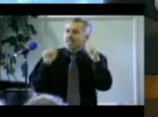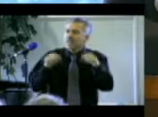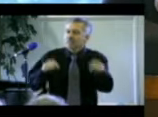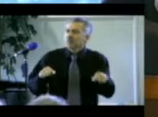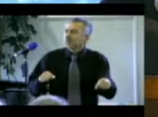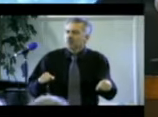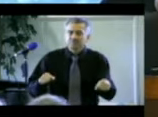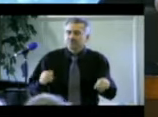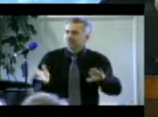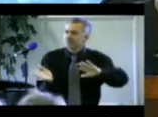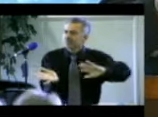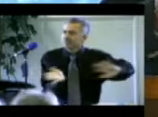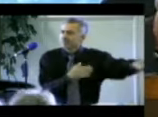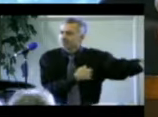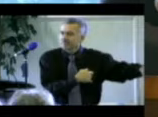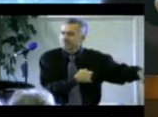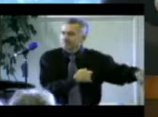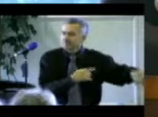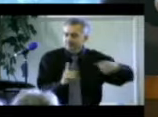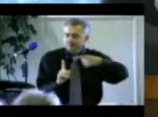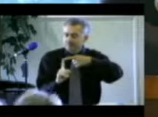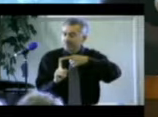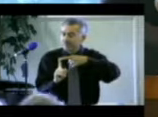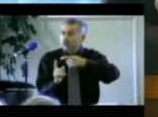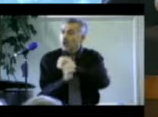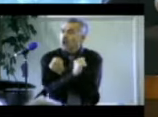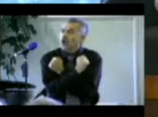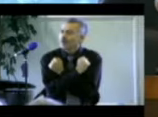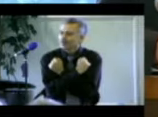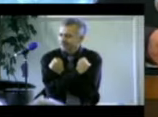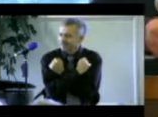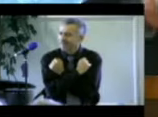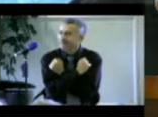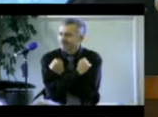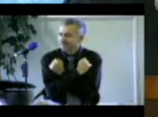other people, because I am His ambassador.